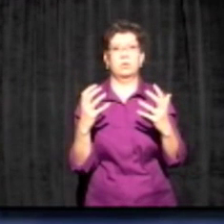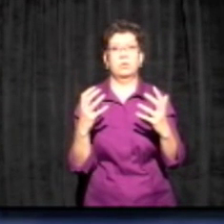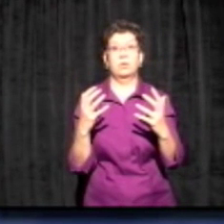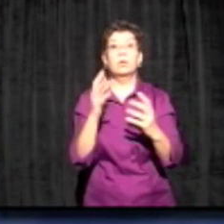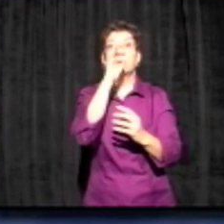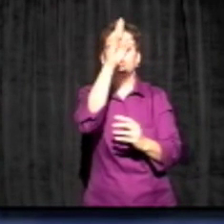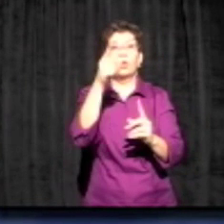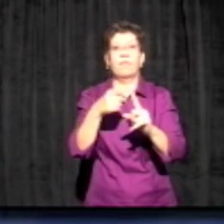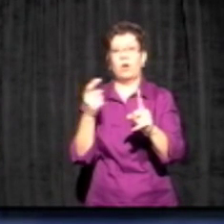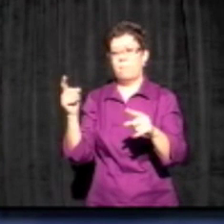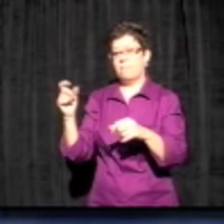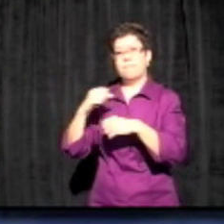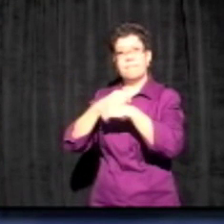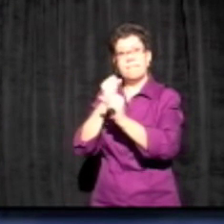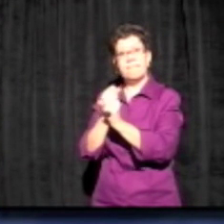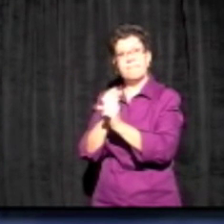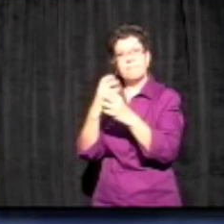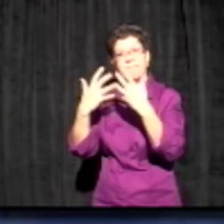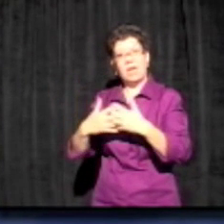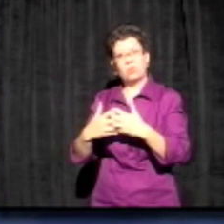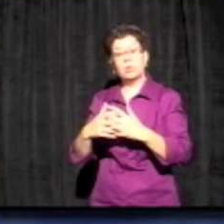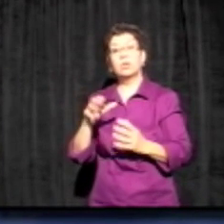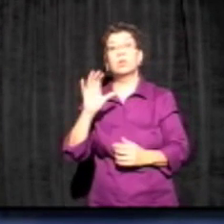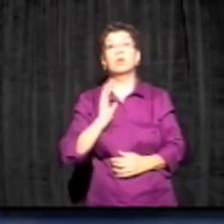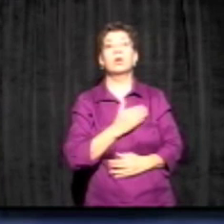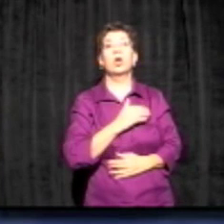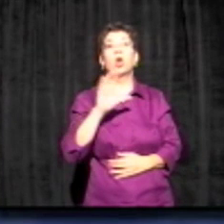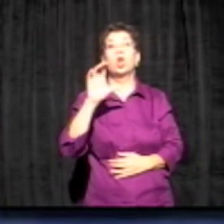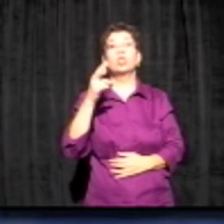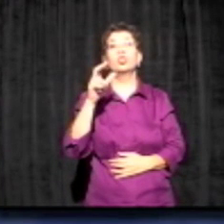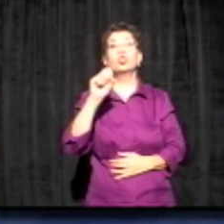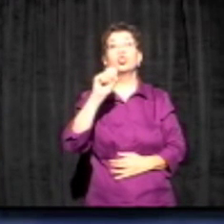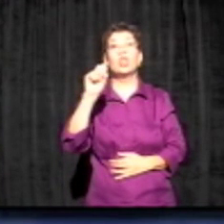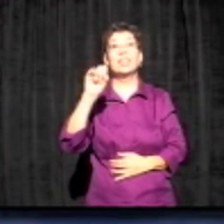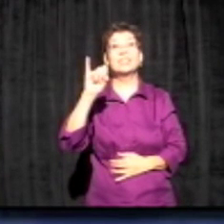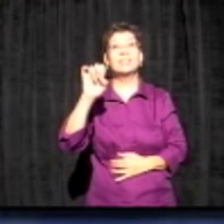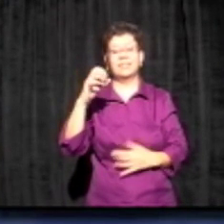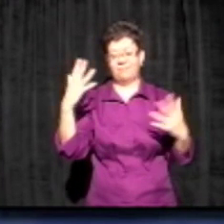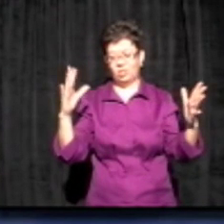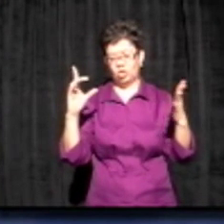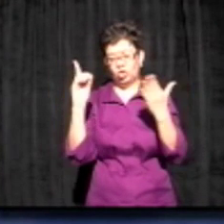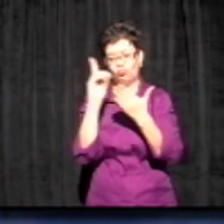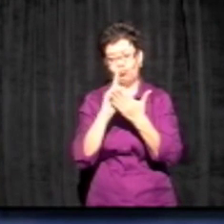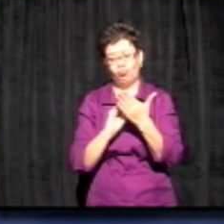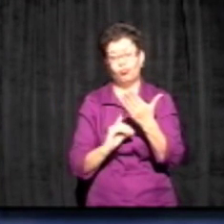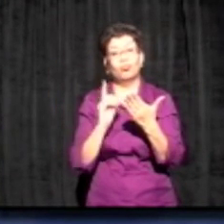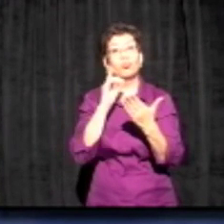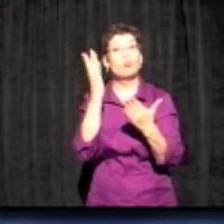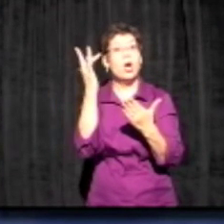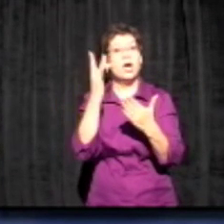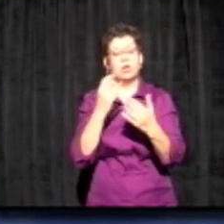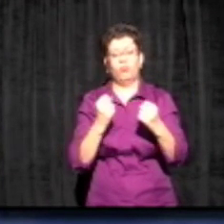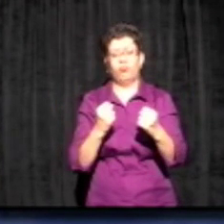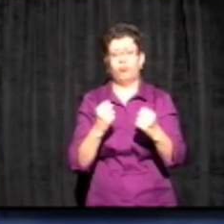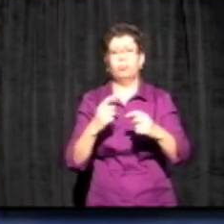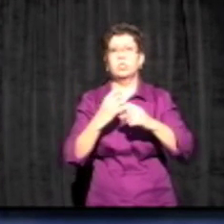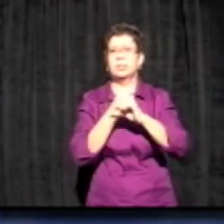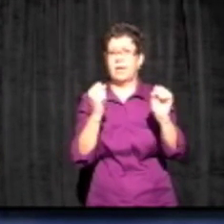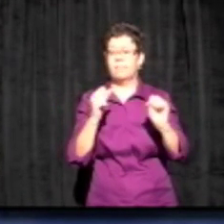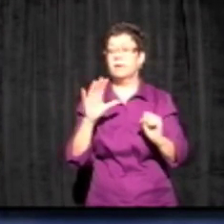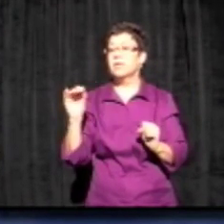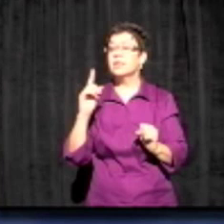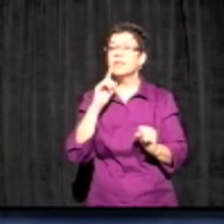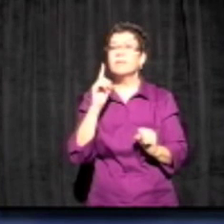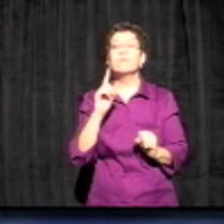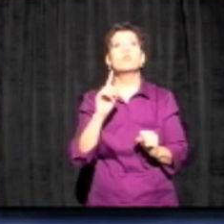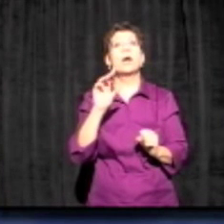the factory. Our chassis was engineered for its durability and safety aspects. For handling and